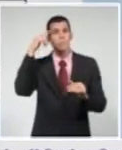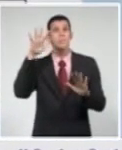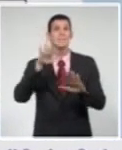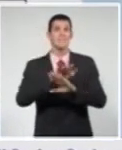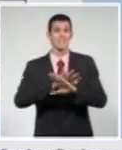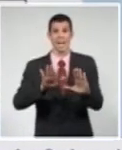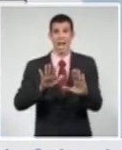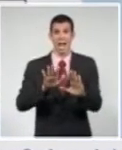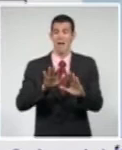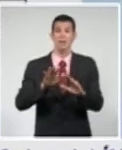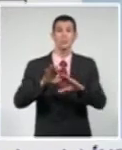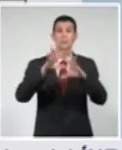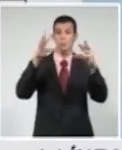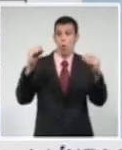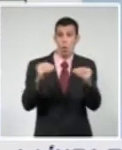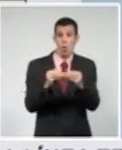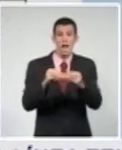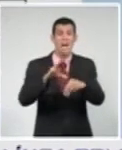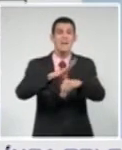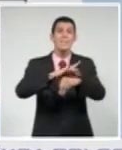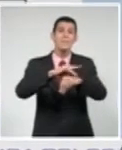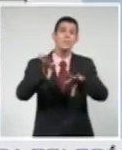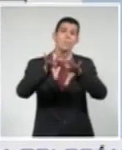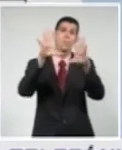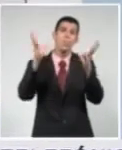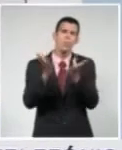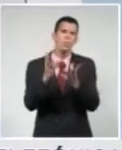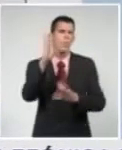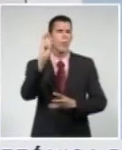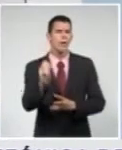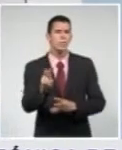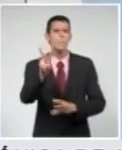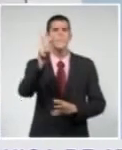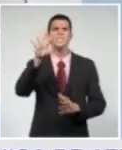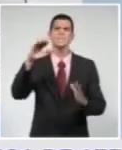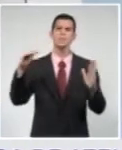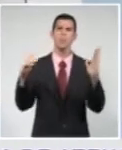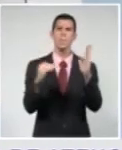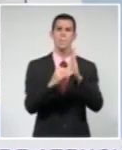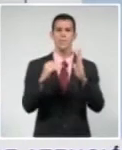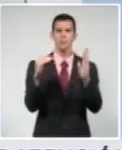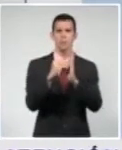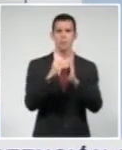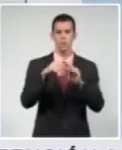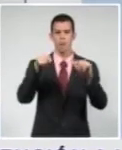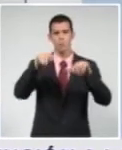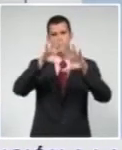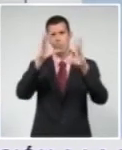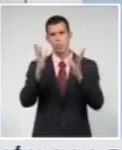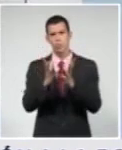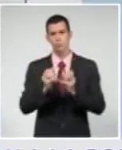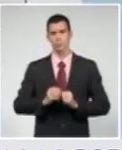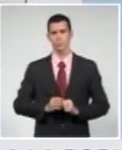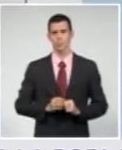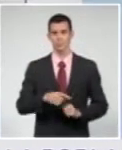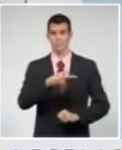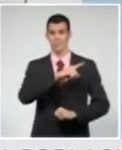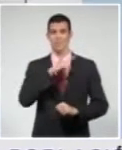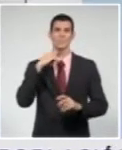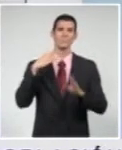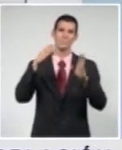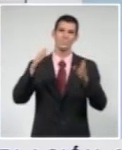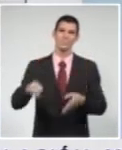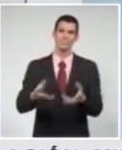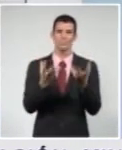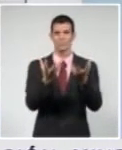24,760,129 confirmed cases since the start of the pandemic. Tomorrow, we're likely to reach 25